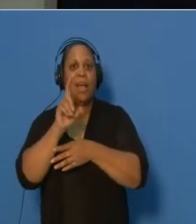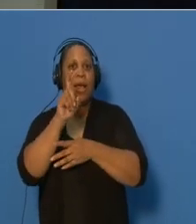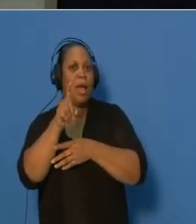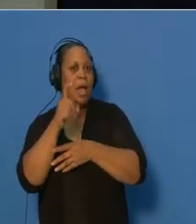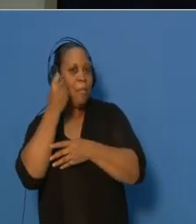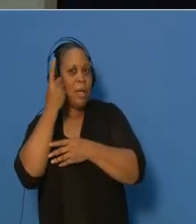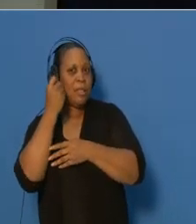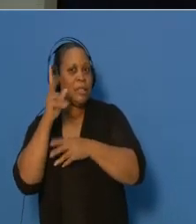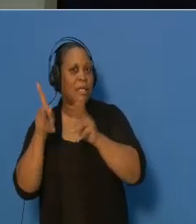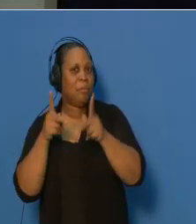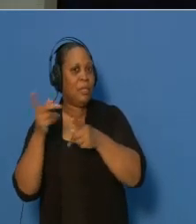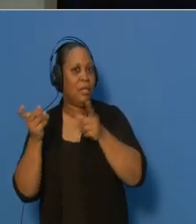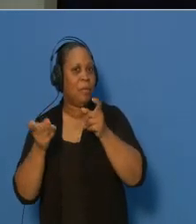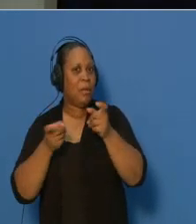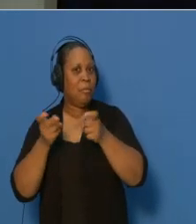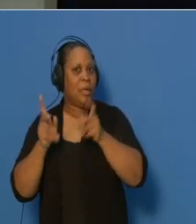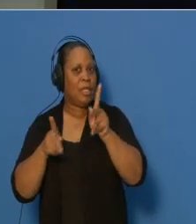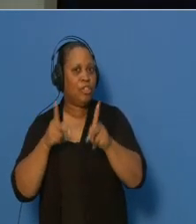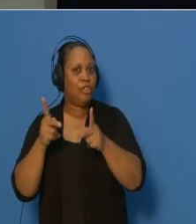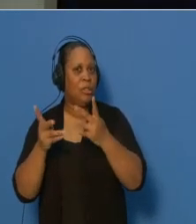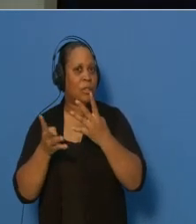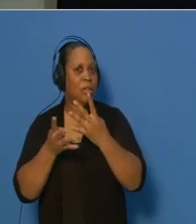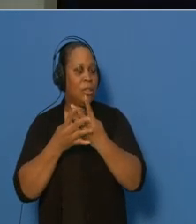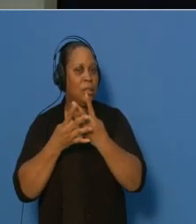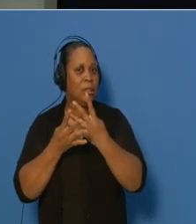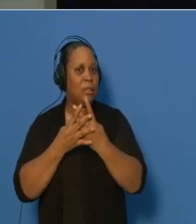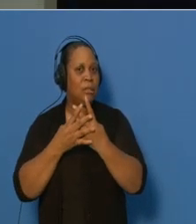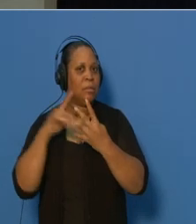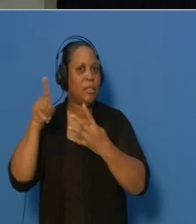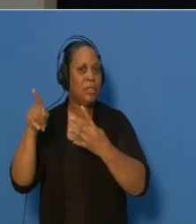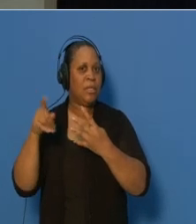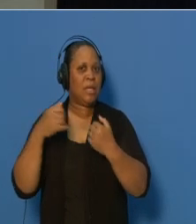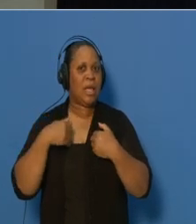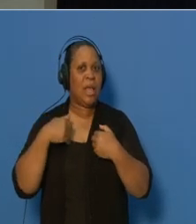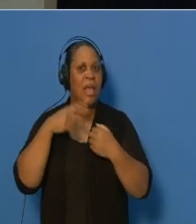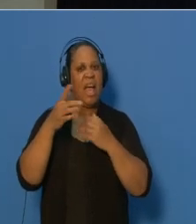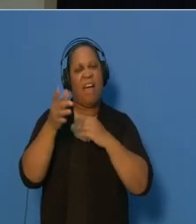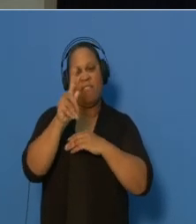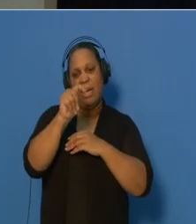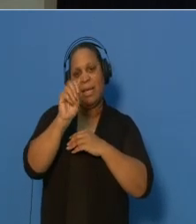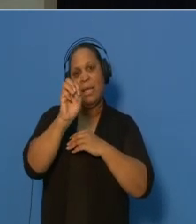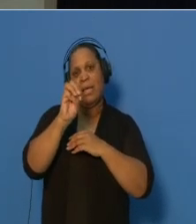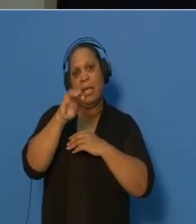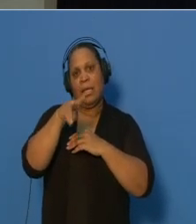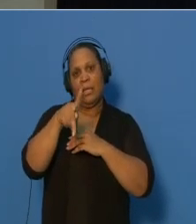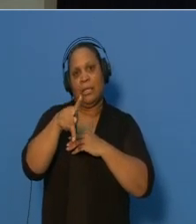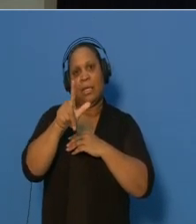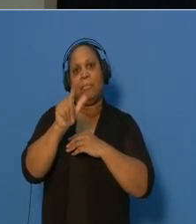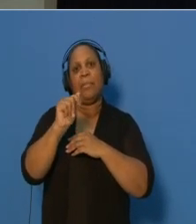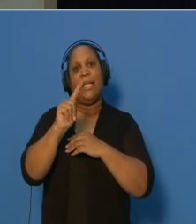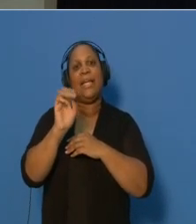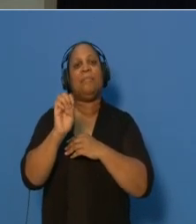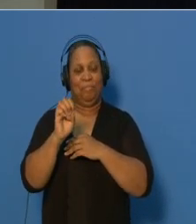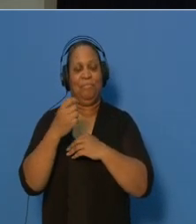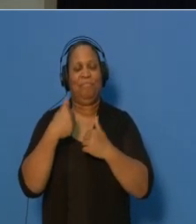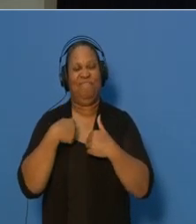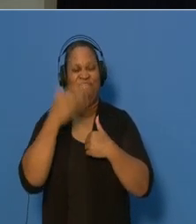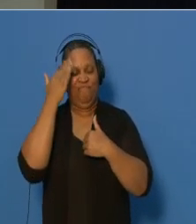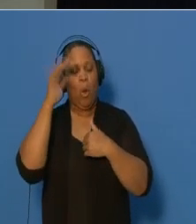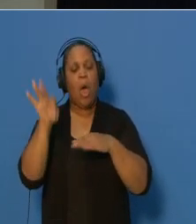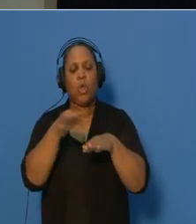at Westgate have given inmates a template, and there are a few inmates at Westgate that know how to sew and are